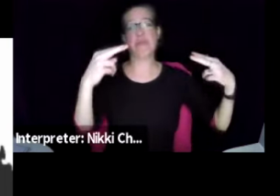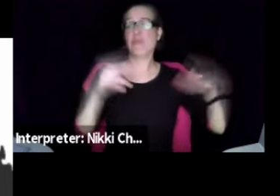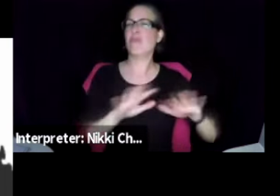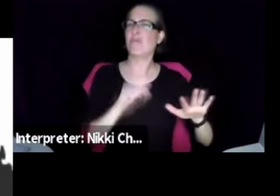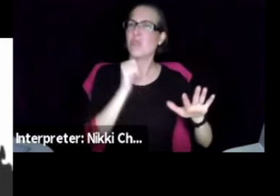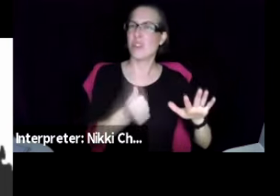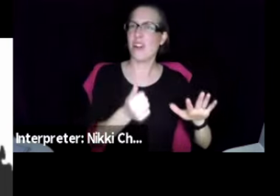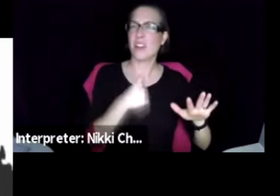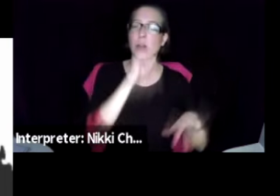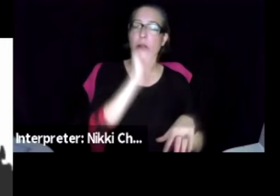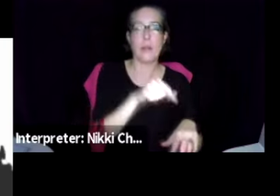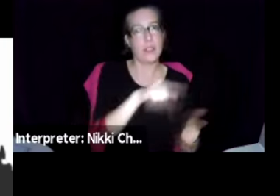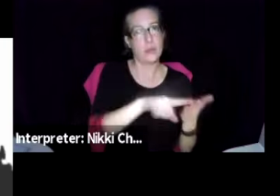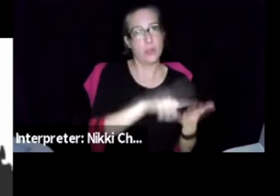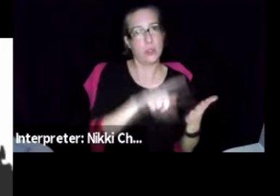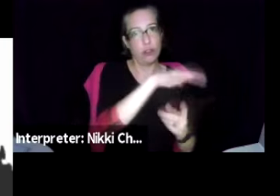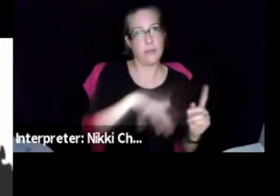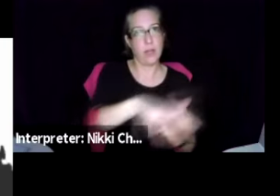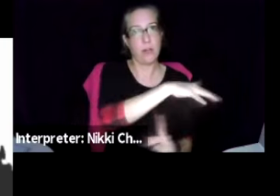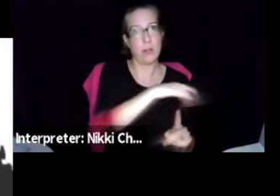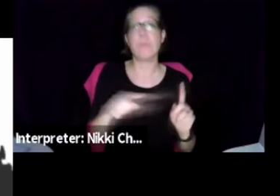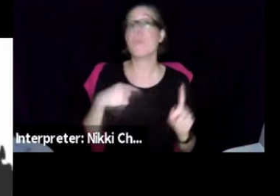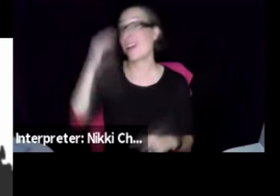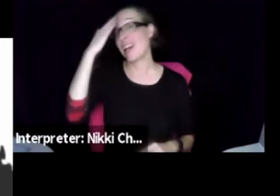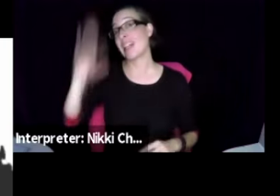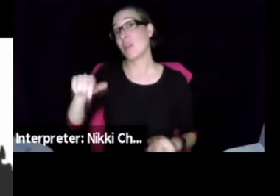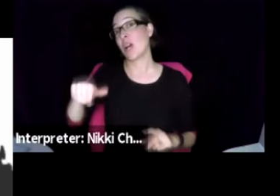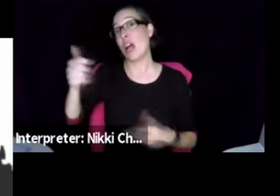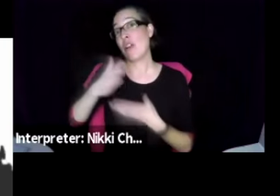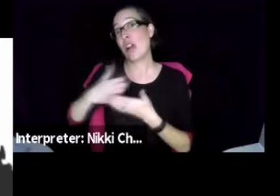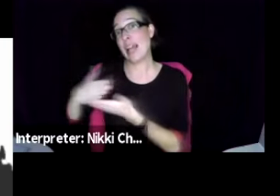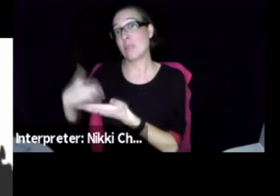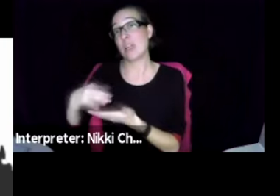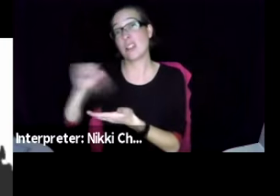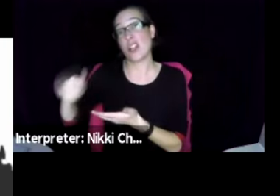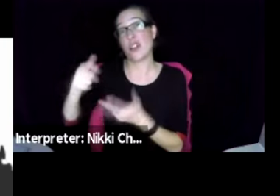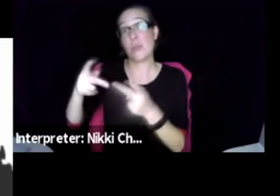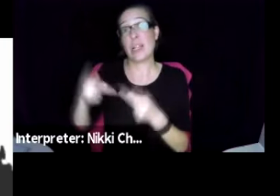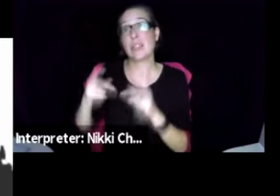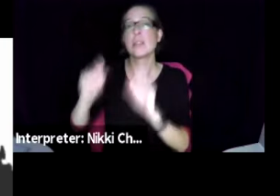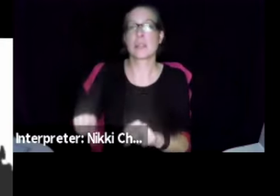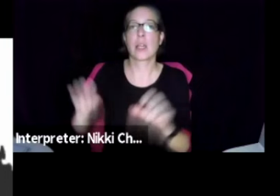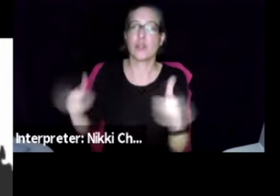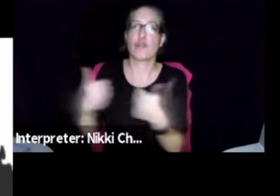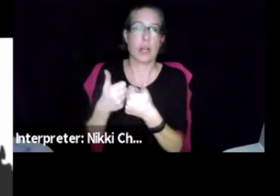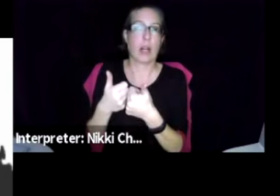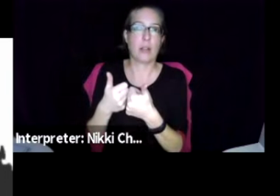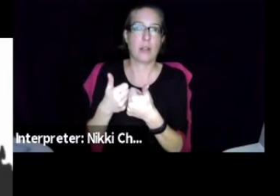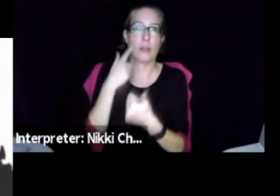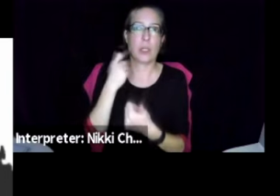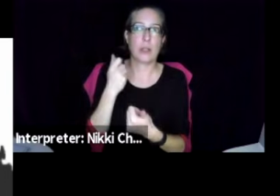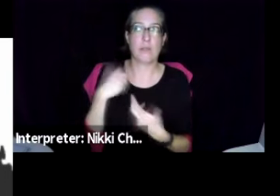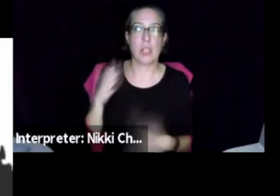research environment, but I know in other aspects it could be challenging because of, I don't know,